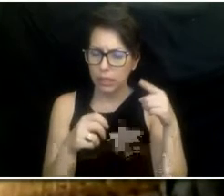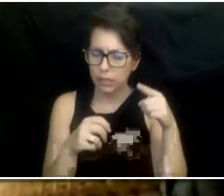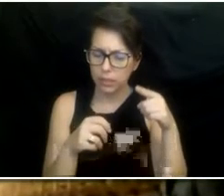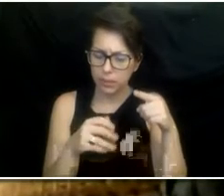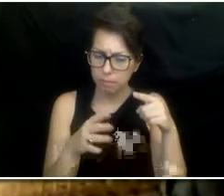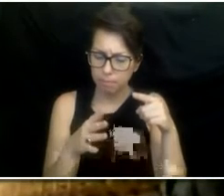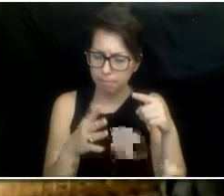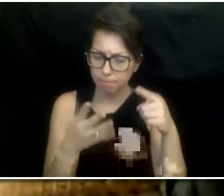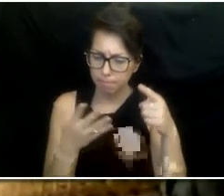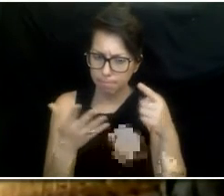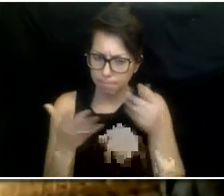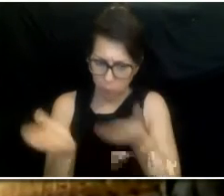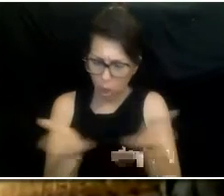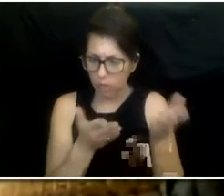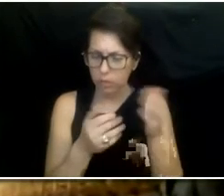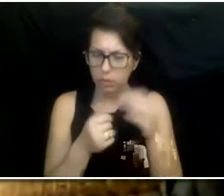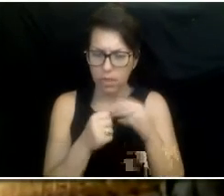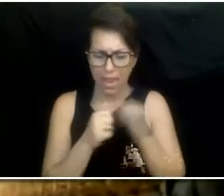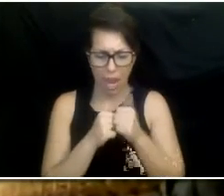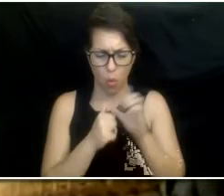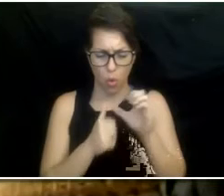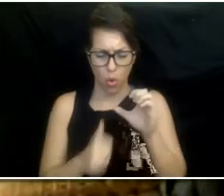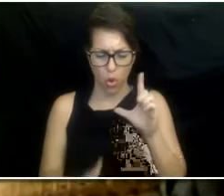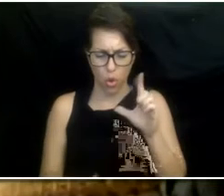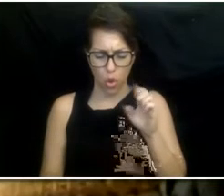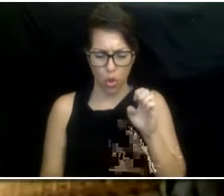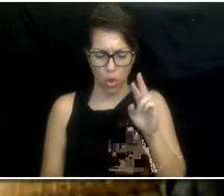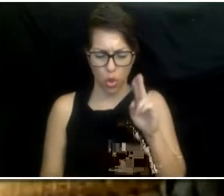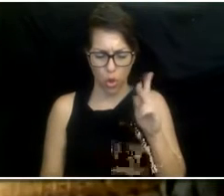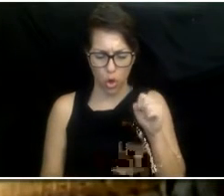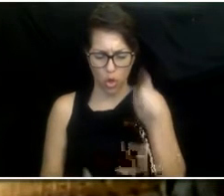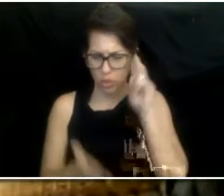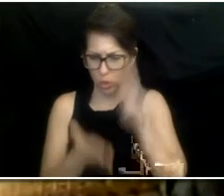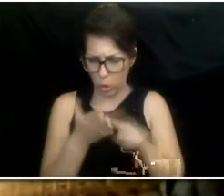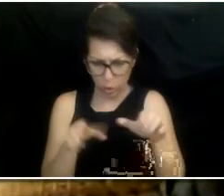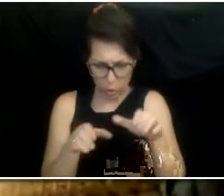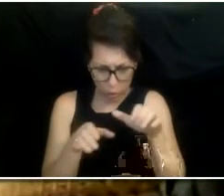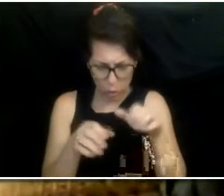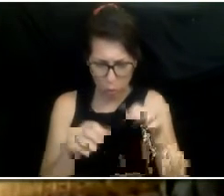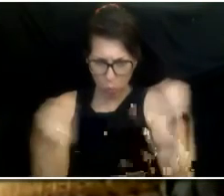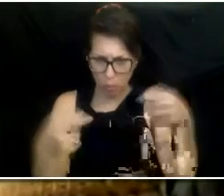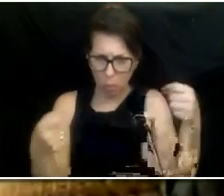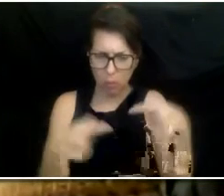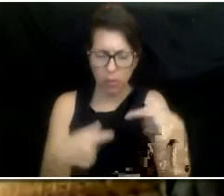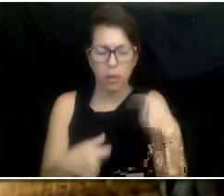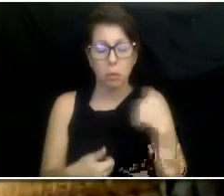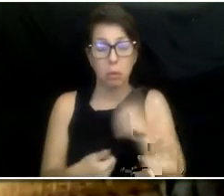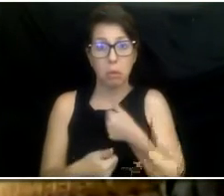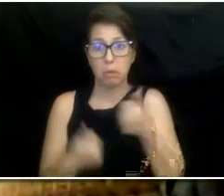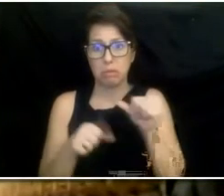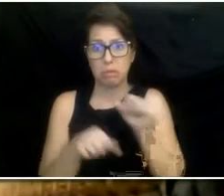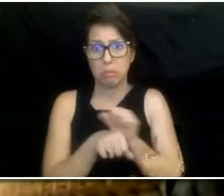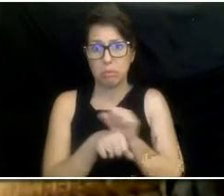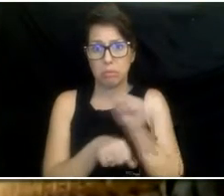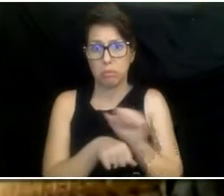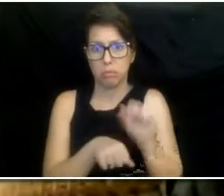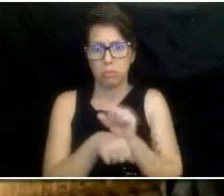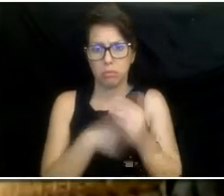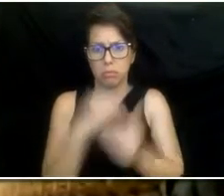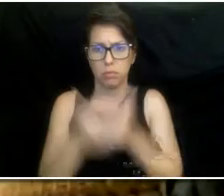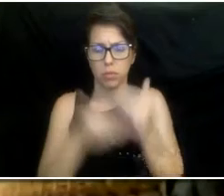issues um that that you anticipate having I don't want to turn this into a budget hearing but um how much